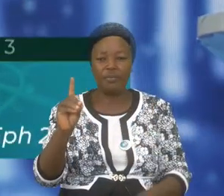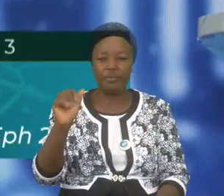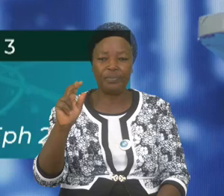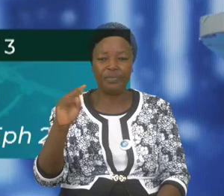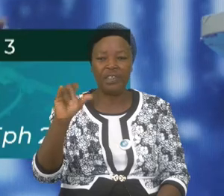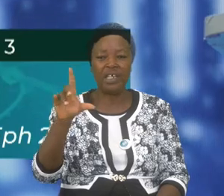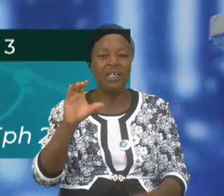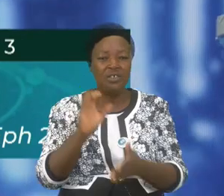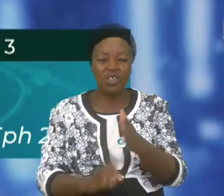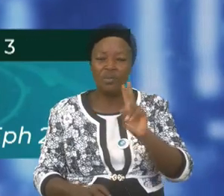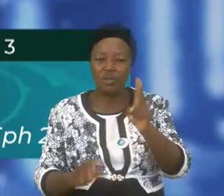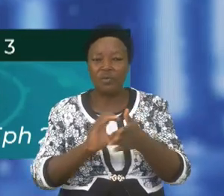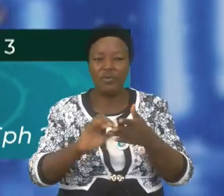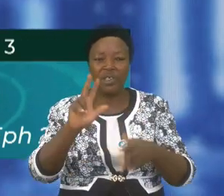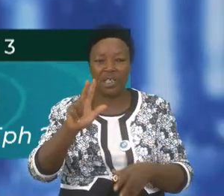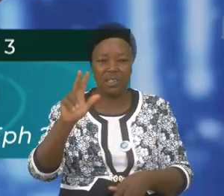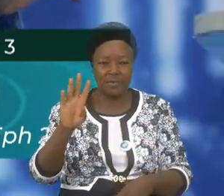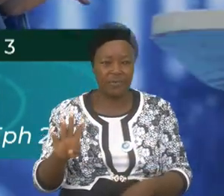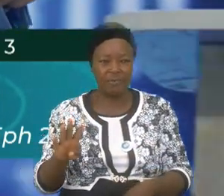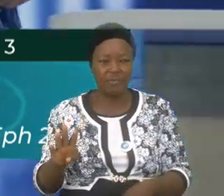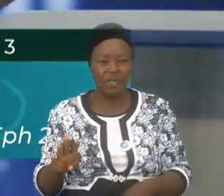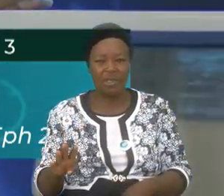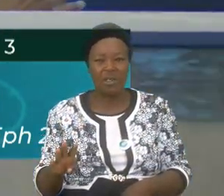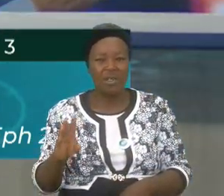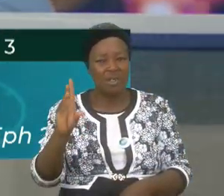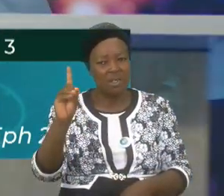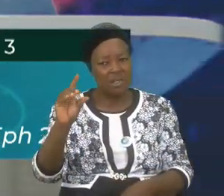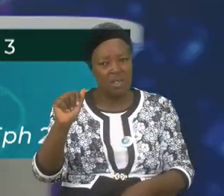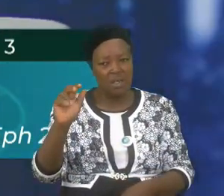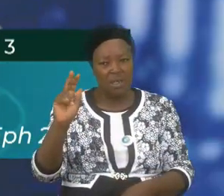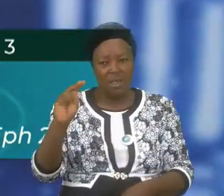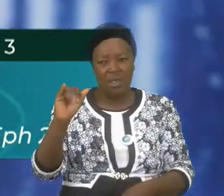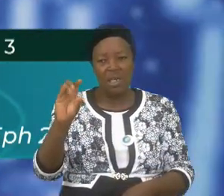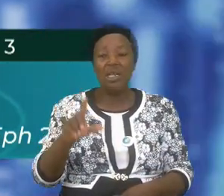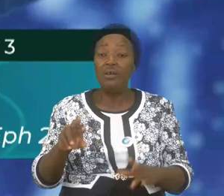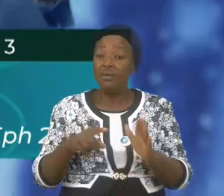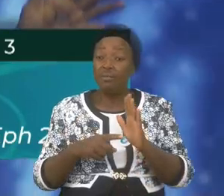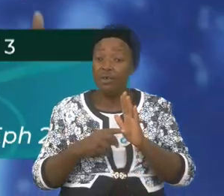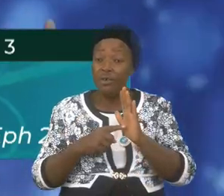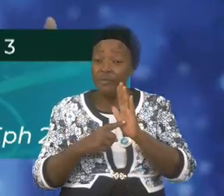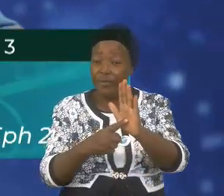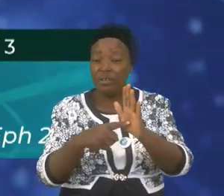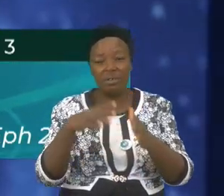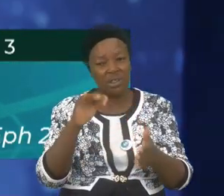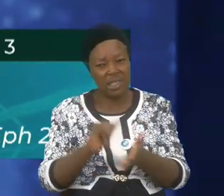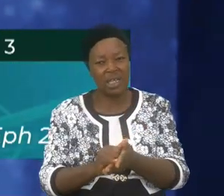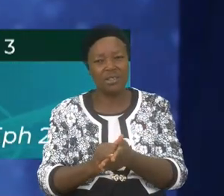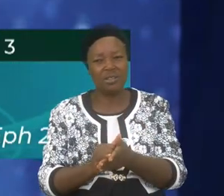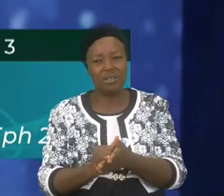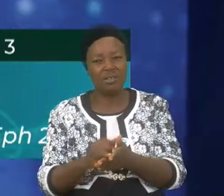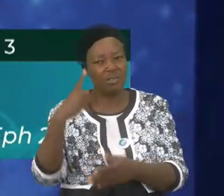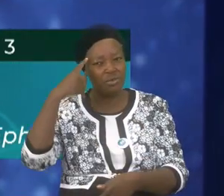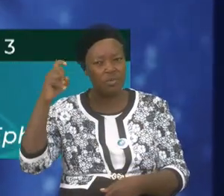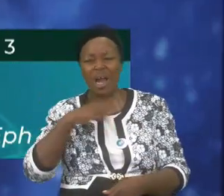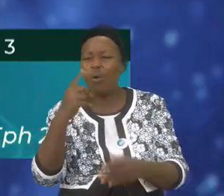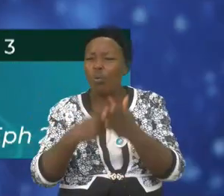dream. And what was the dream? Nebuchadnezzar had seen an image. And